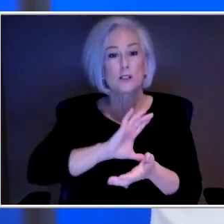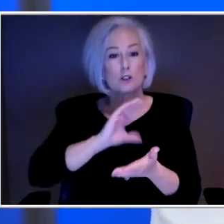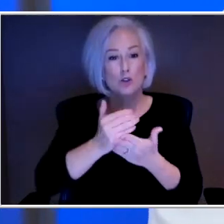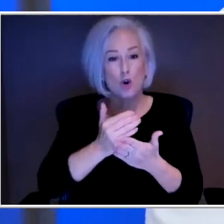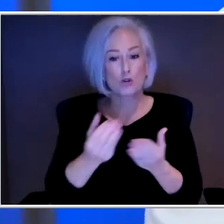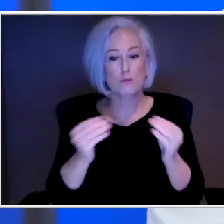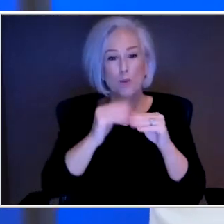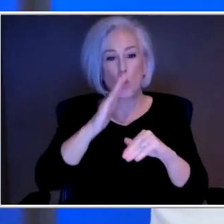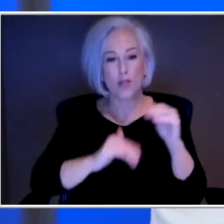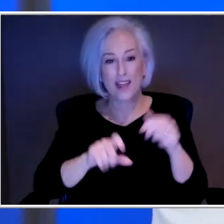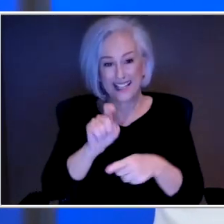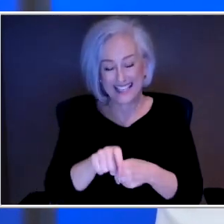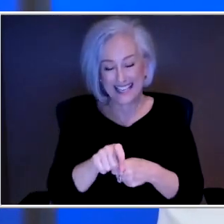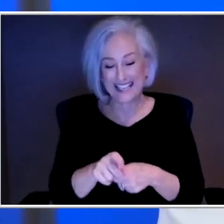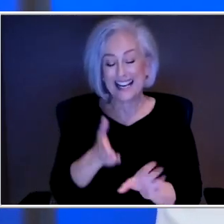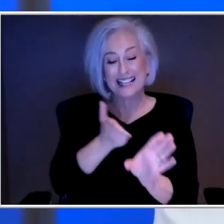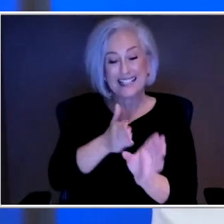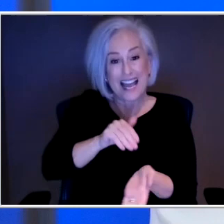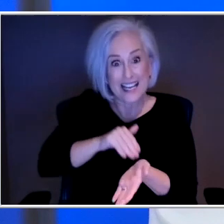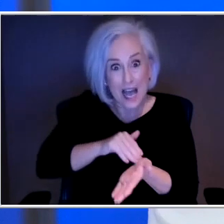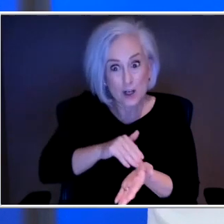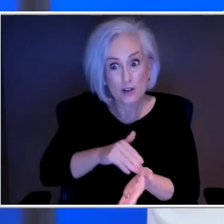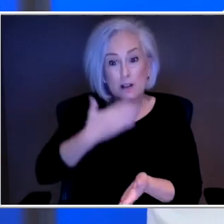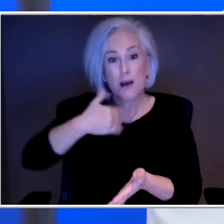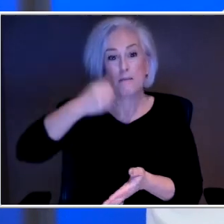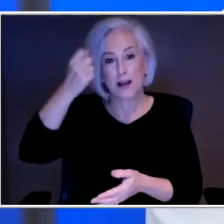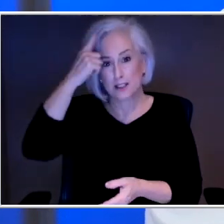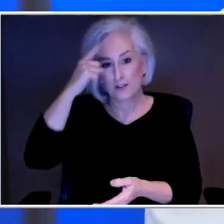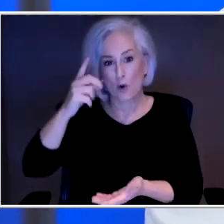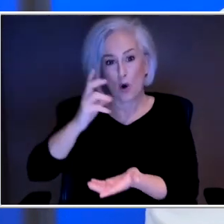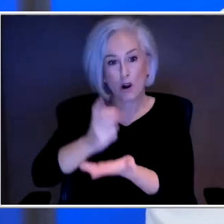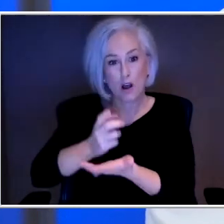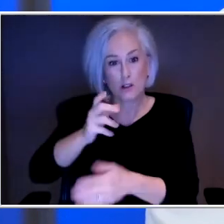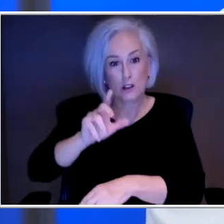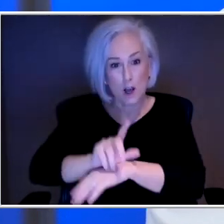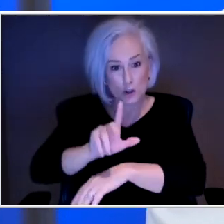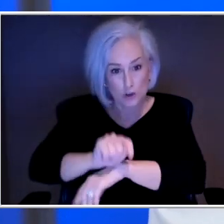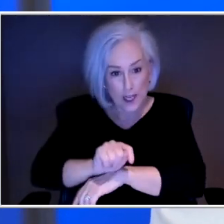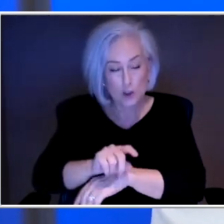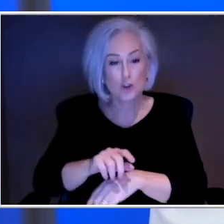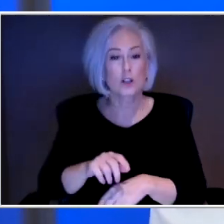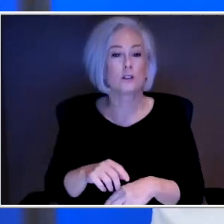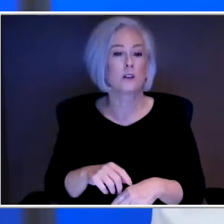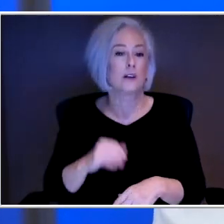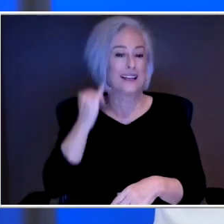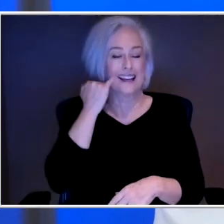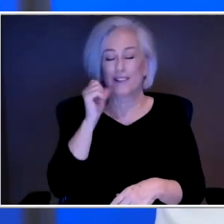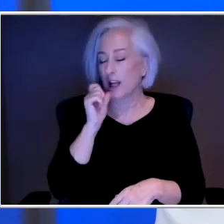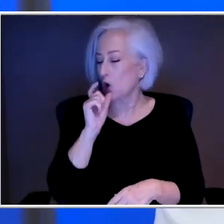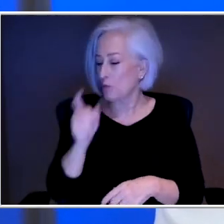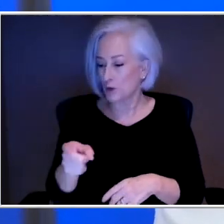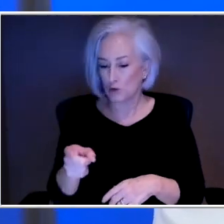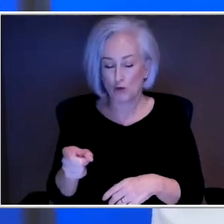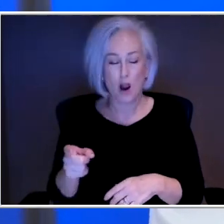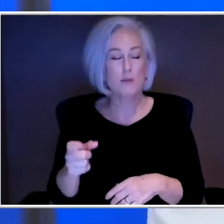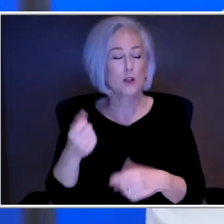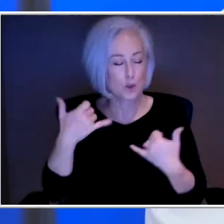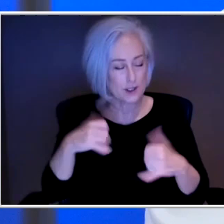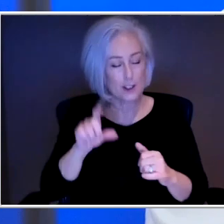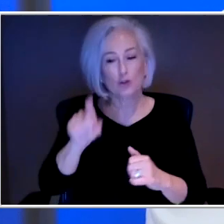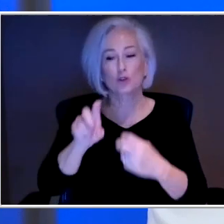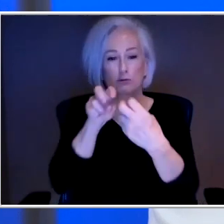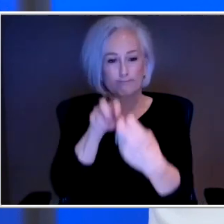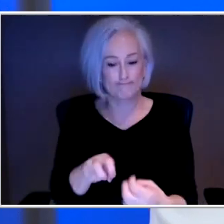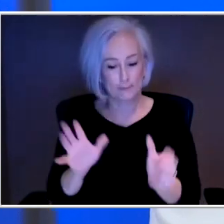psychiatrist at least there for consultation, even if they're not the ones doing the actual prescribing of the ketamine that you meet with, is something that I would definitely look for as kind of